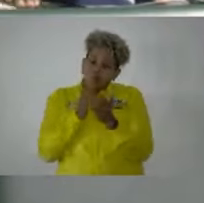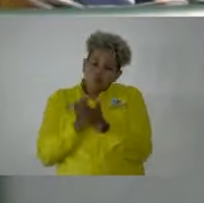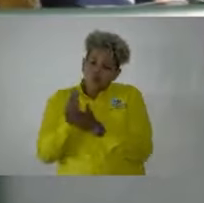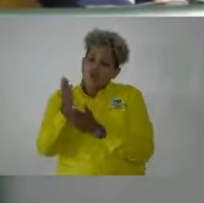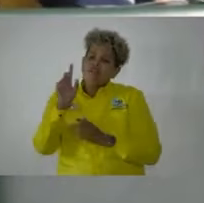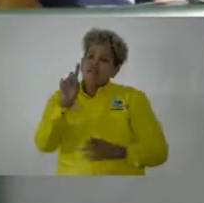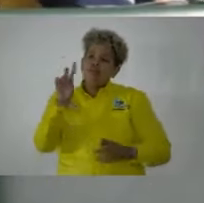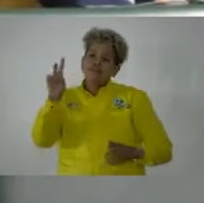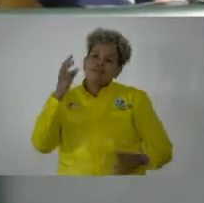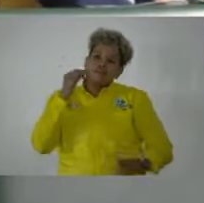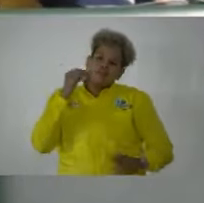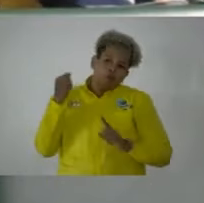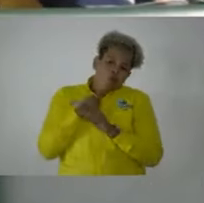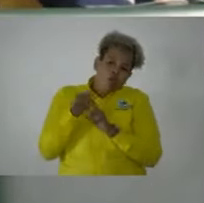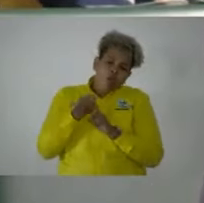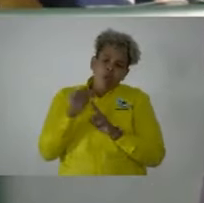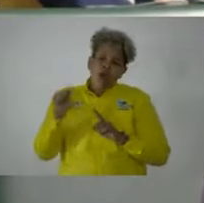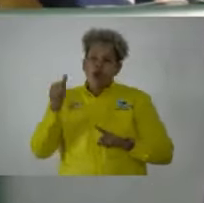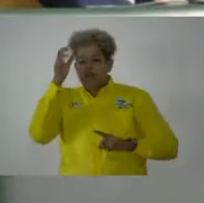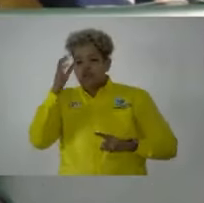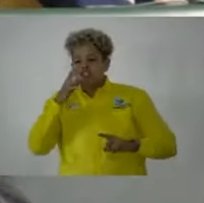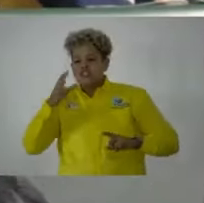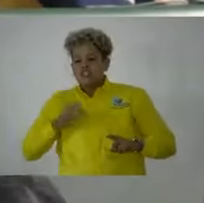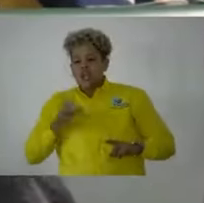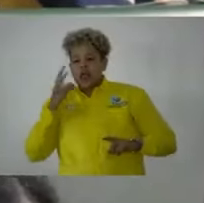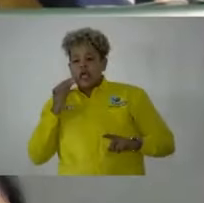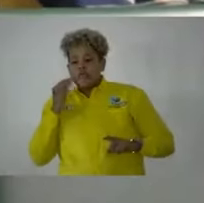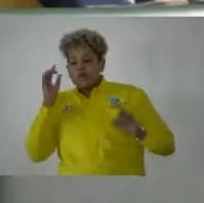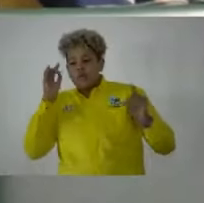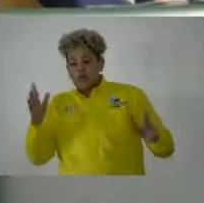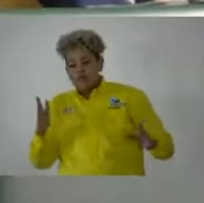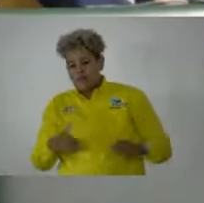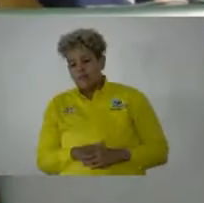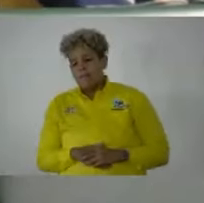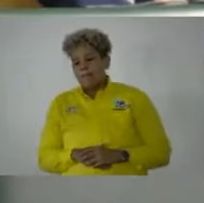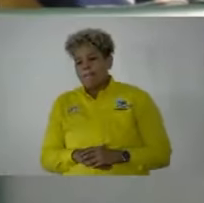domestic violence and other gender-based violence.